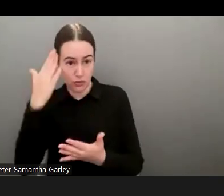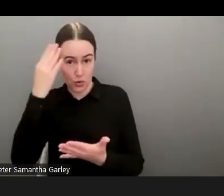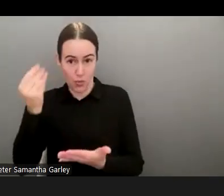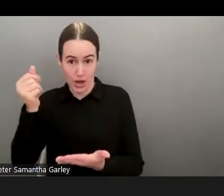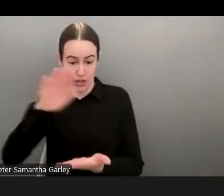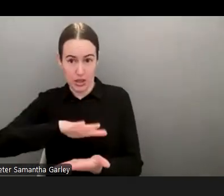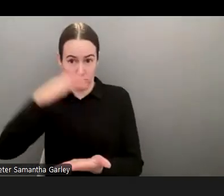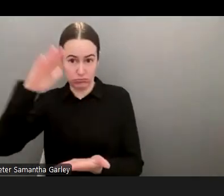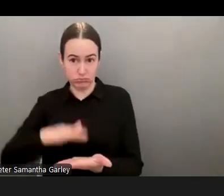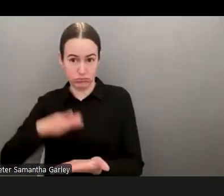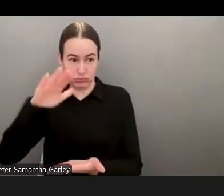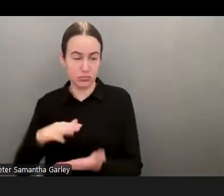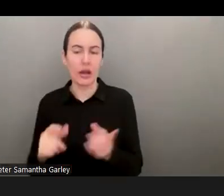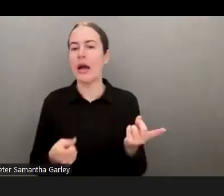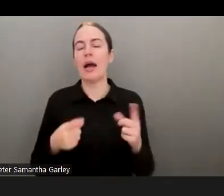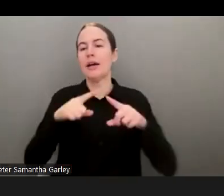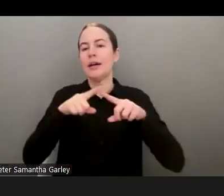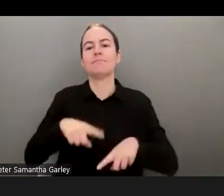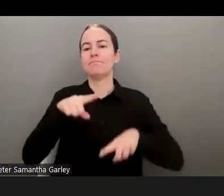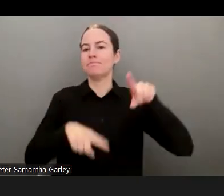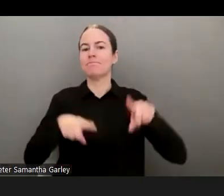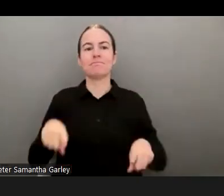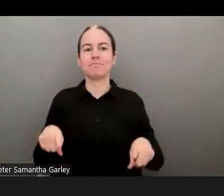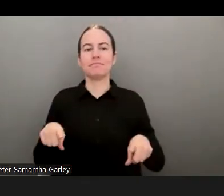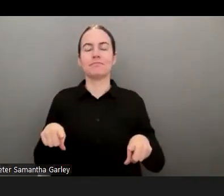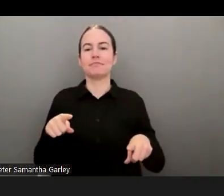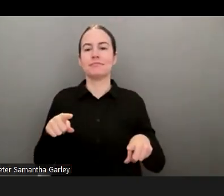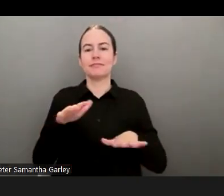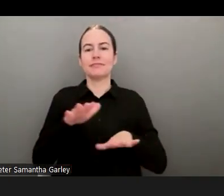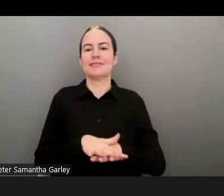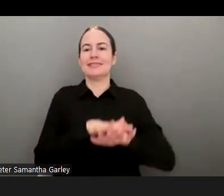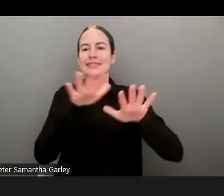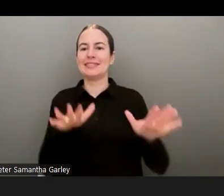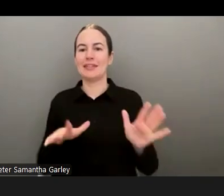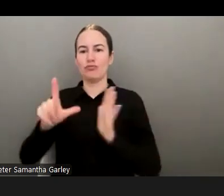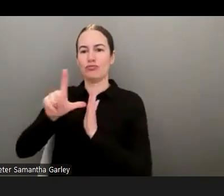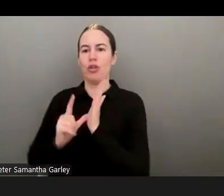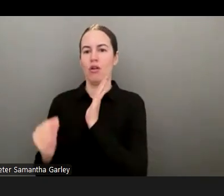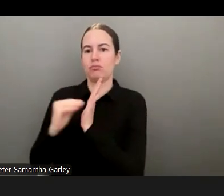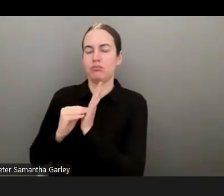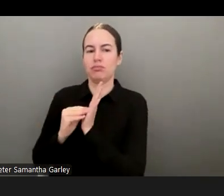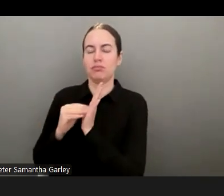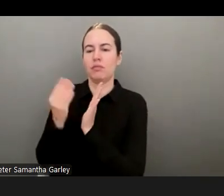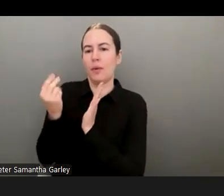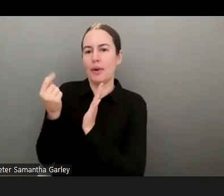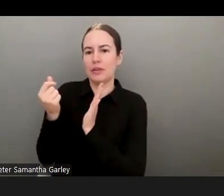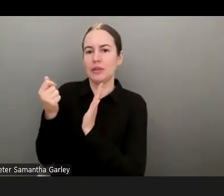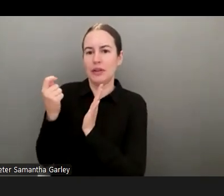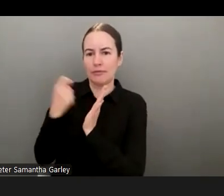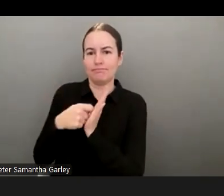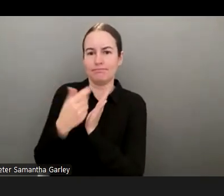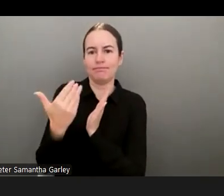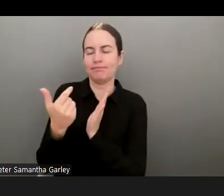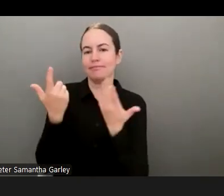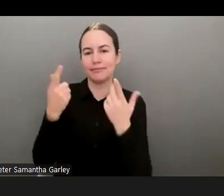on the situation. It's there's a separate act on giving those on imposing conditional fines, and it depends on the situation, of course,